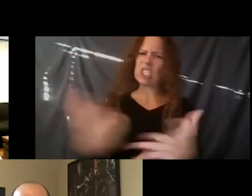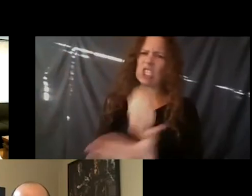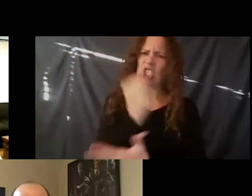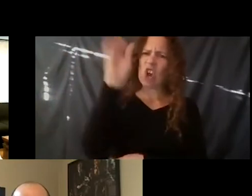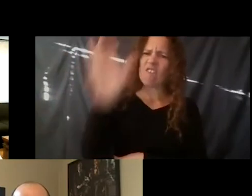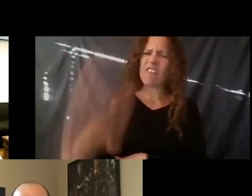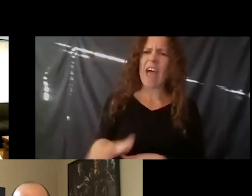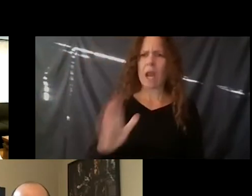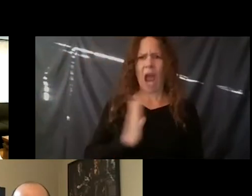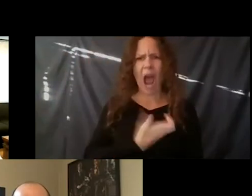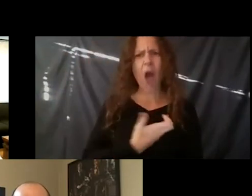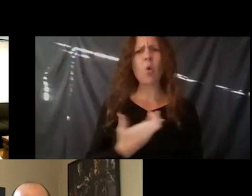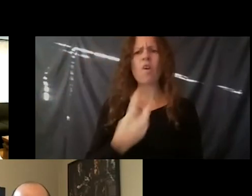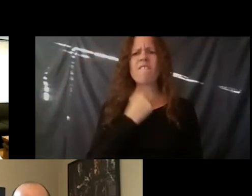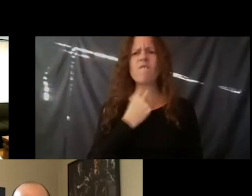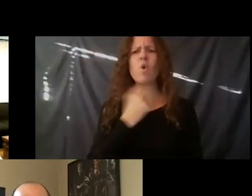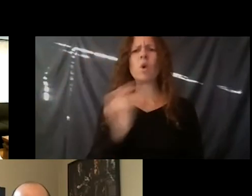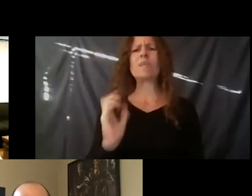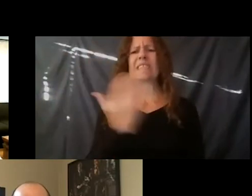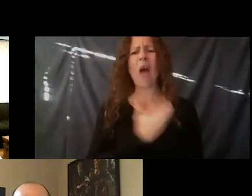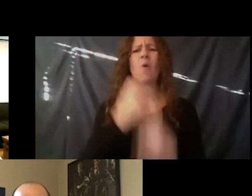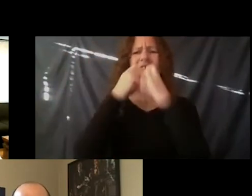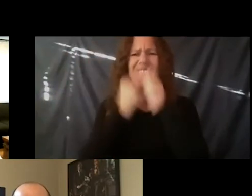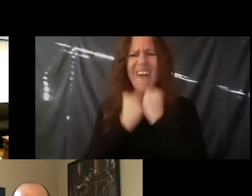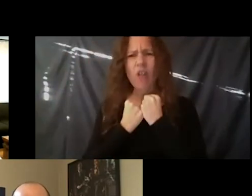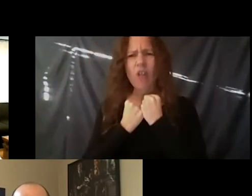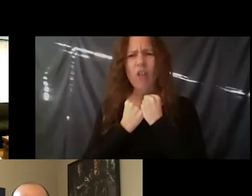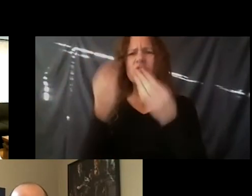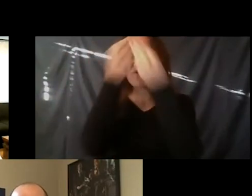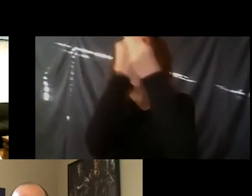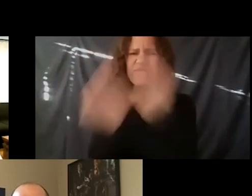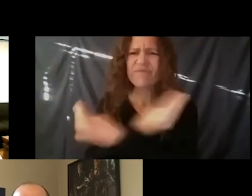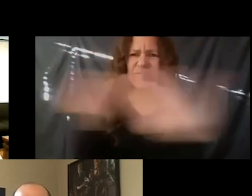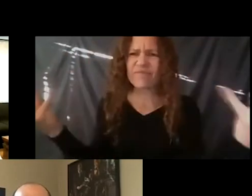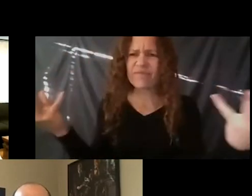and we're the only ones that will deliver them. So we've got to be aggressive about it.